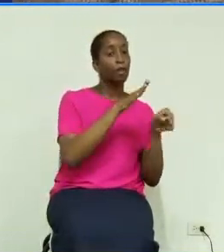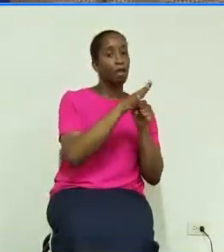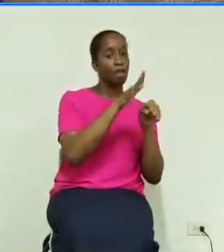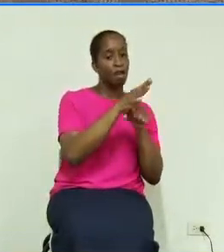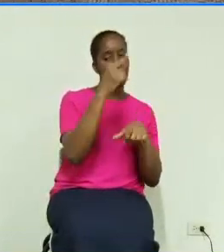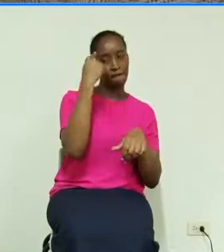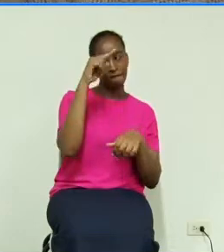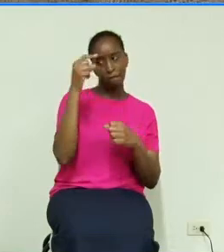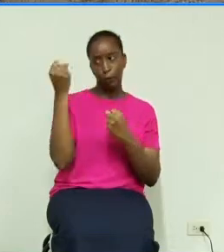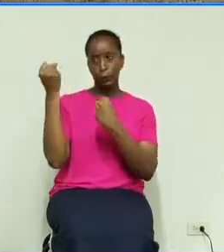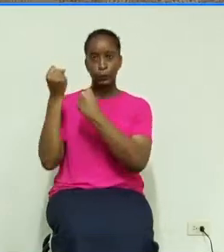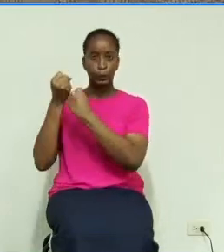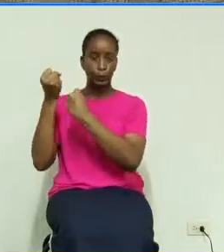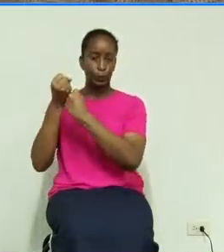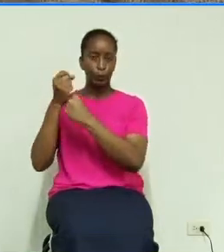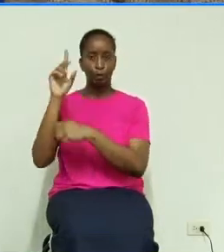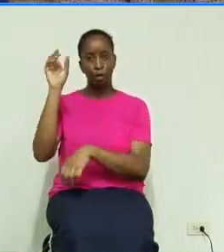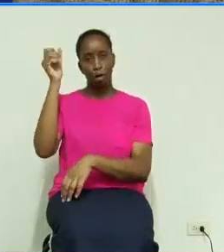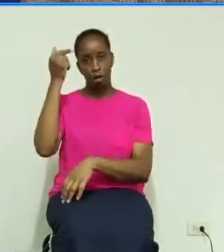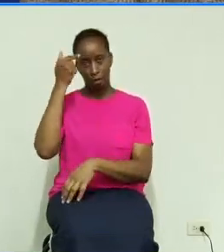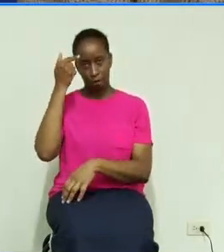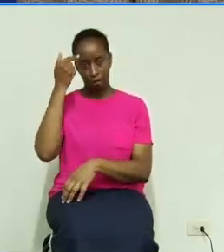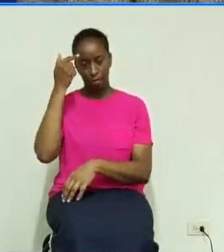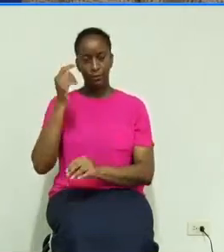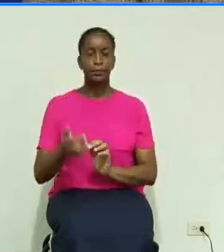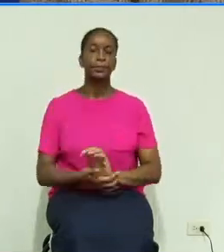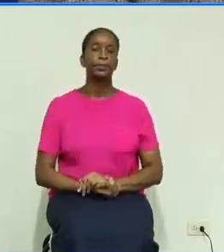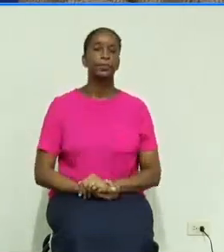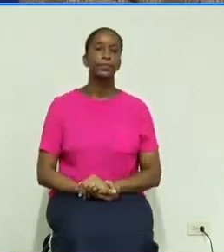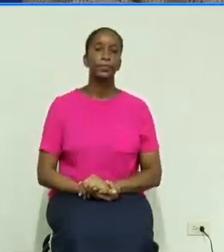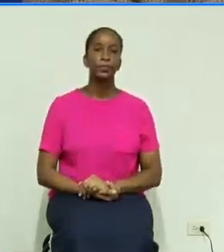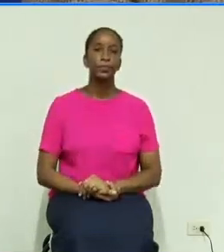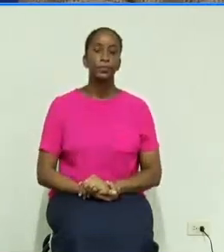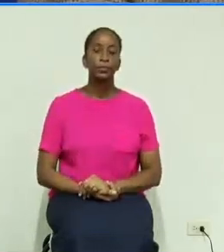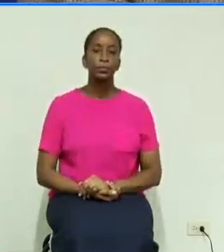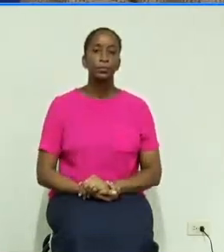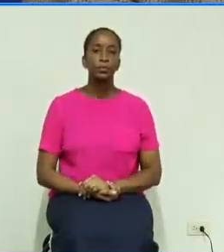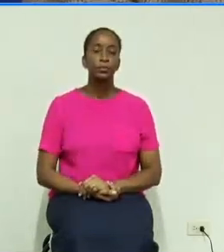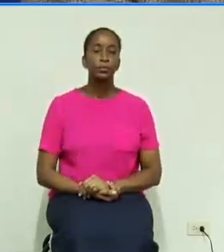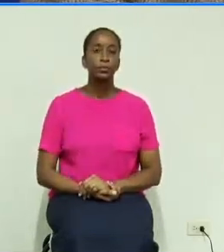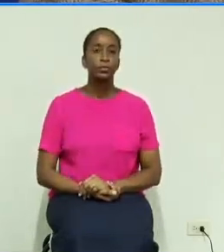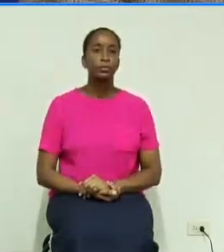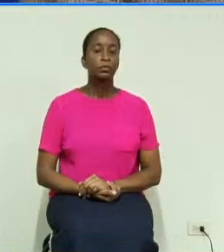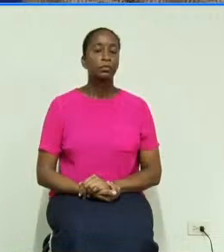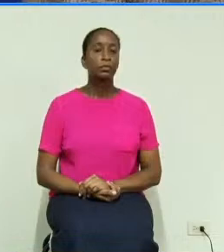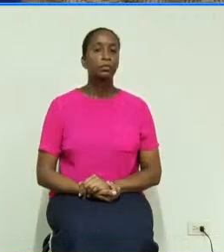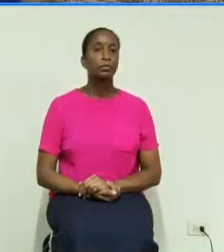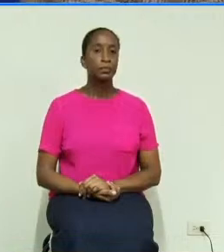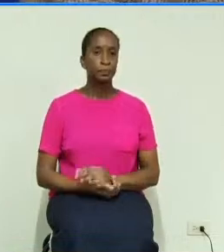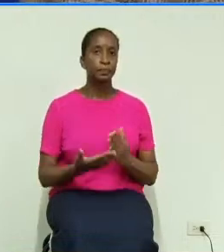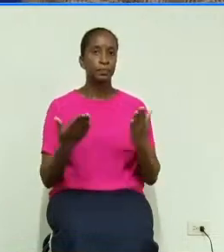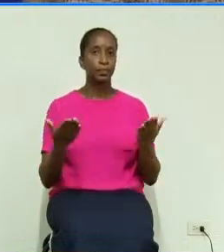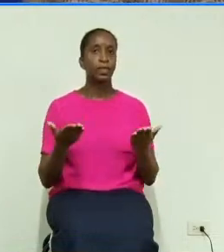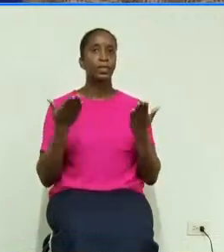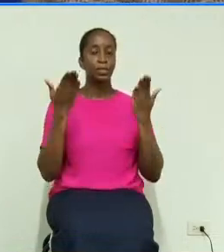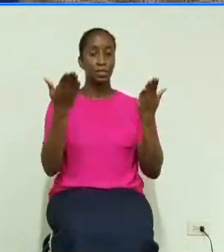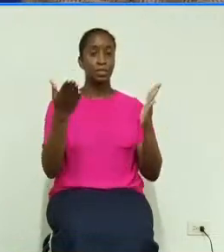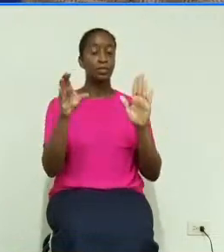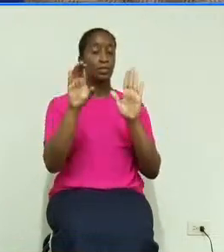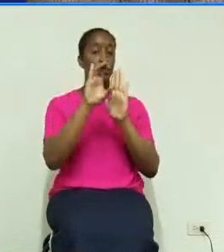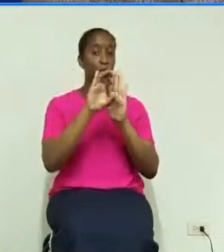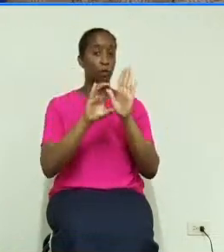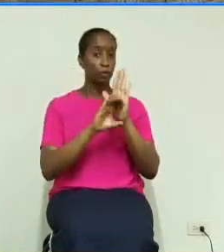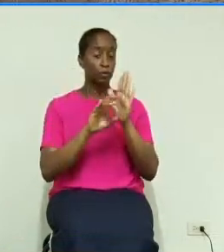there is a proposed amendment to the Constitution, where it is necessary to have a